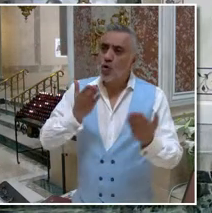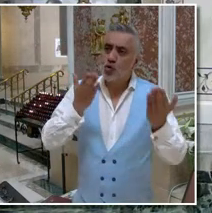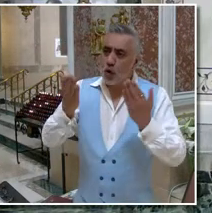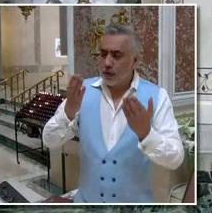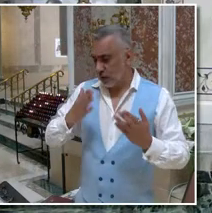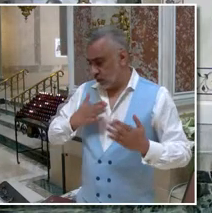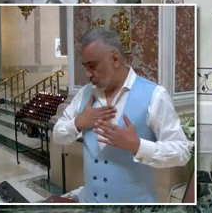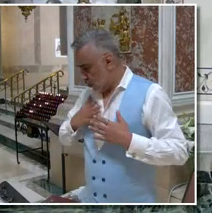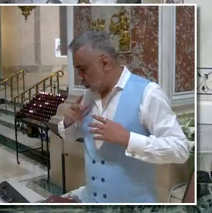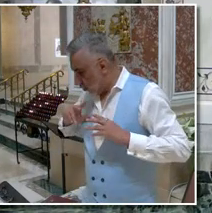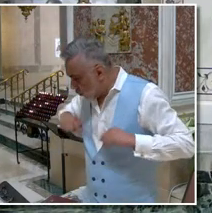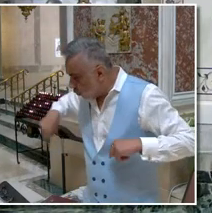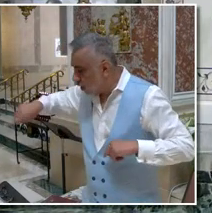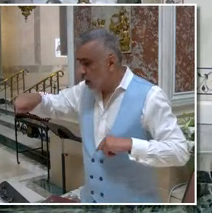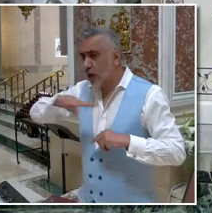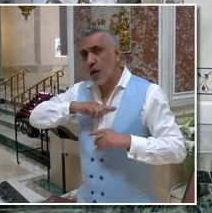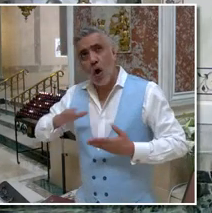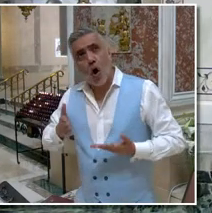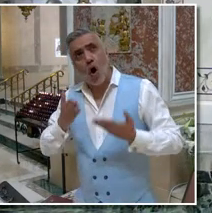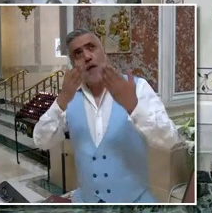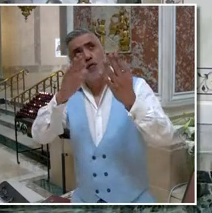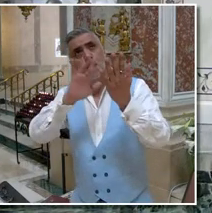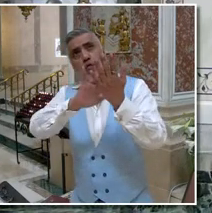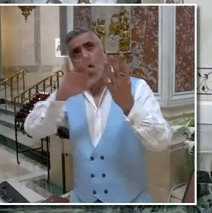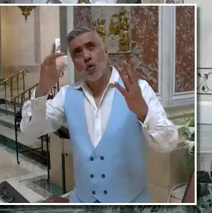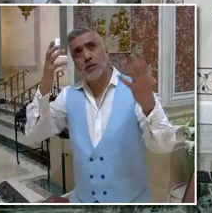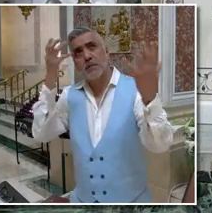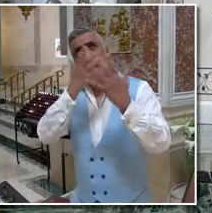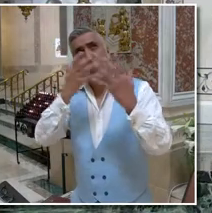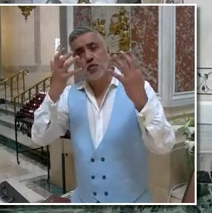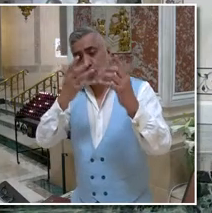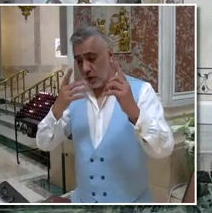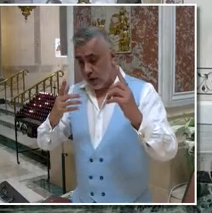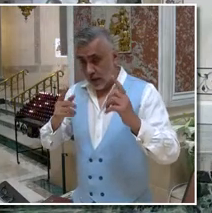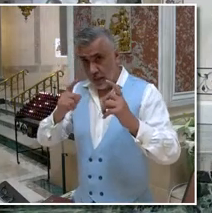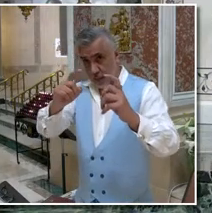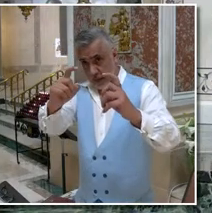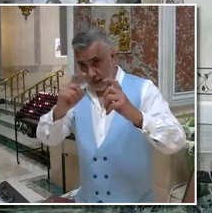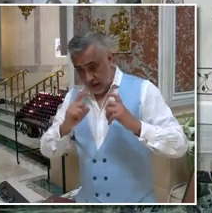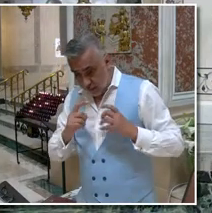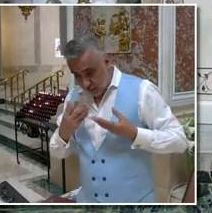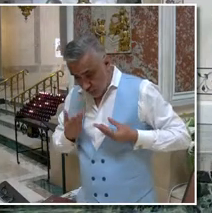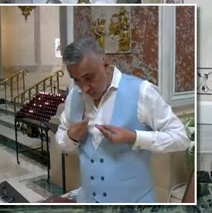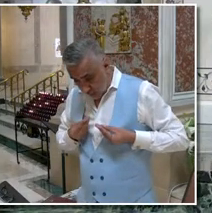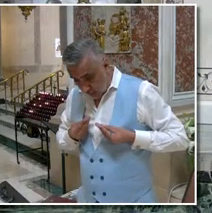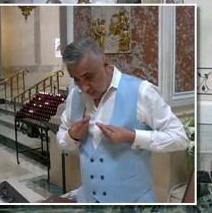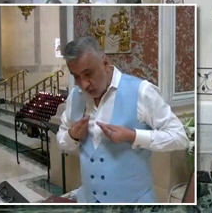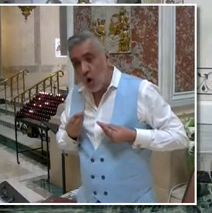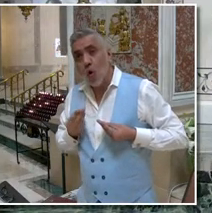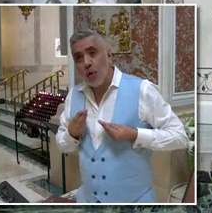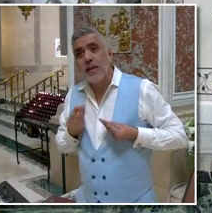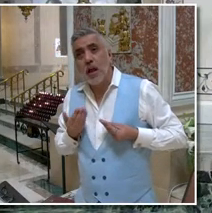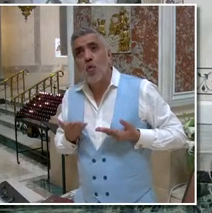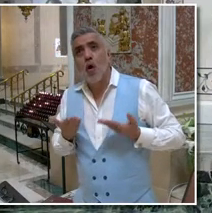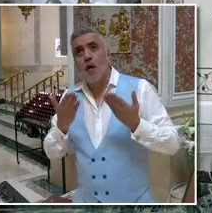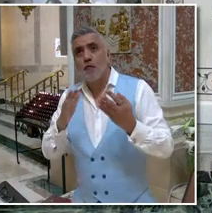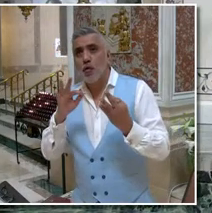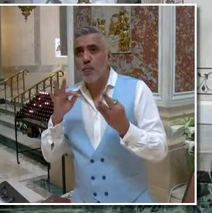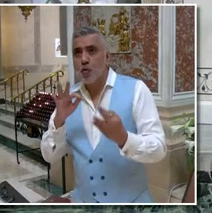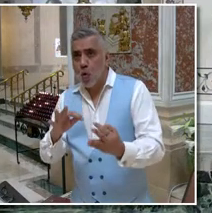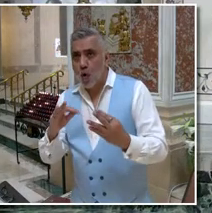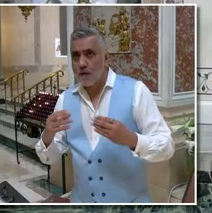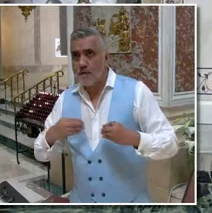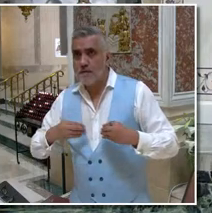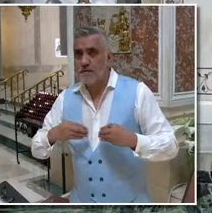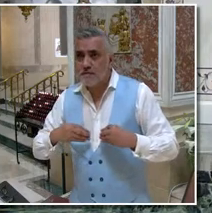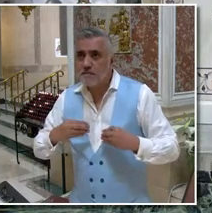people, offer to your glorious majesty, from the gifts that you have given us, this pure victim, this